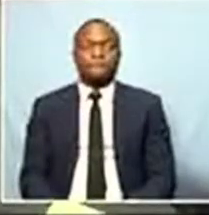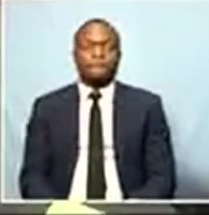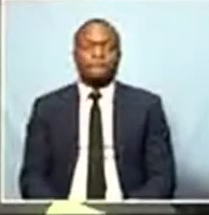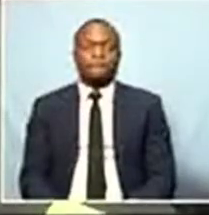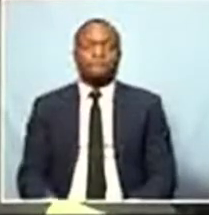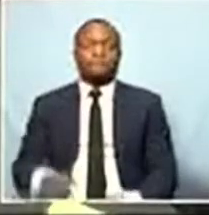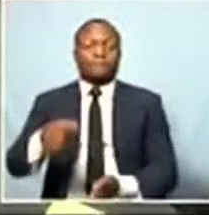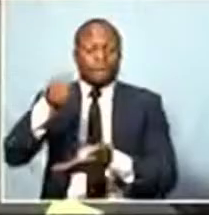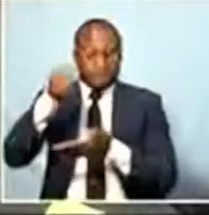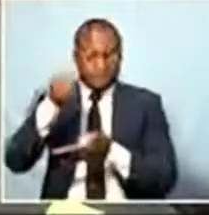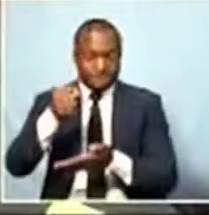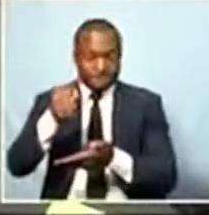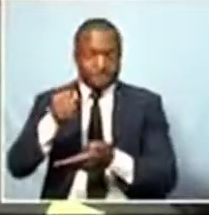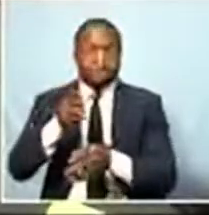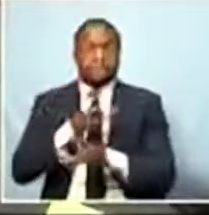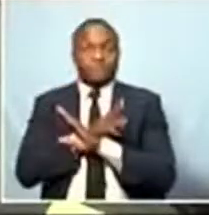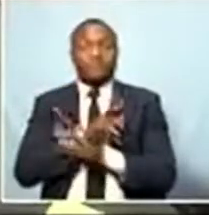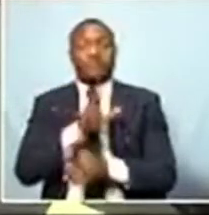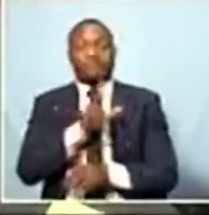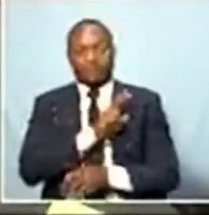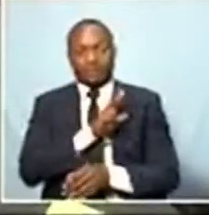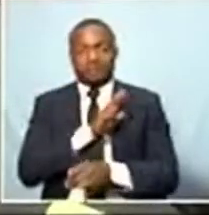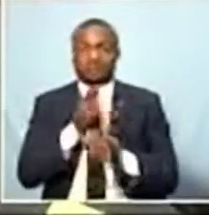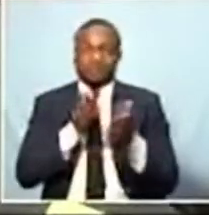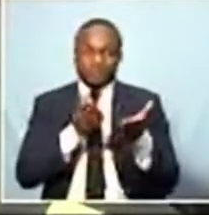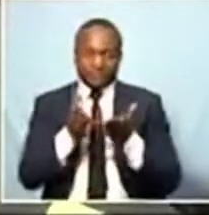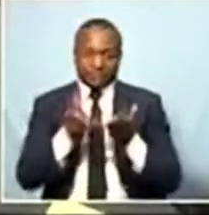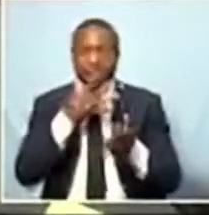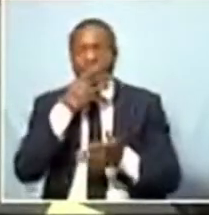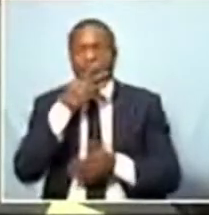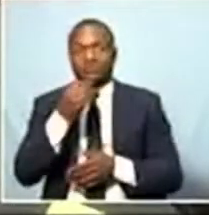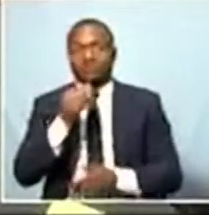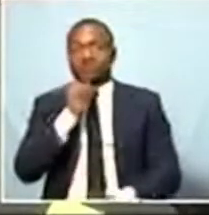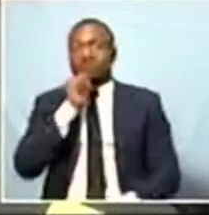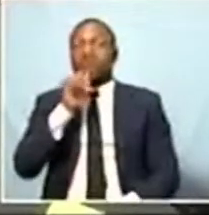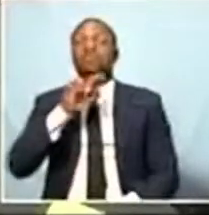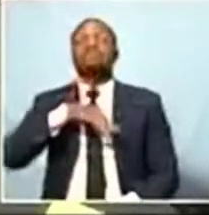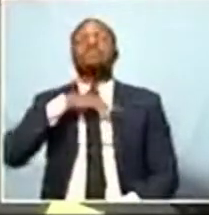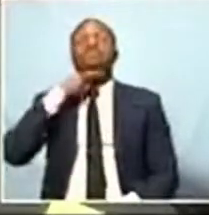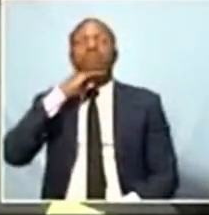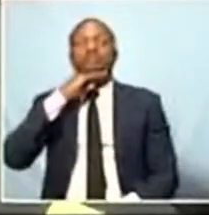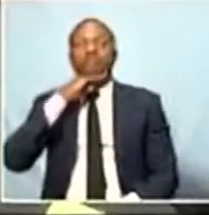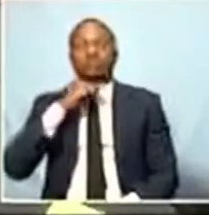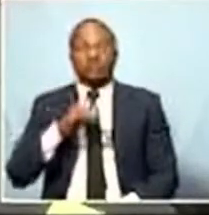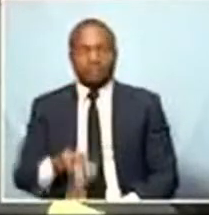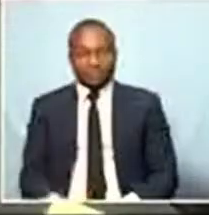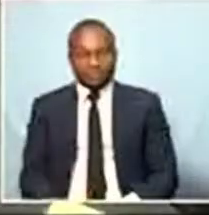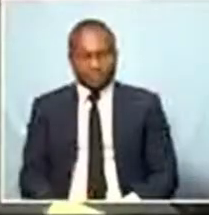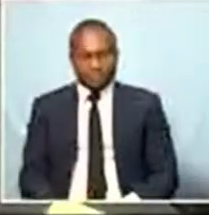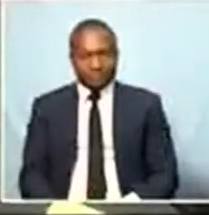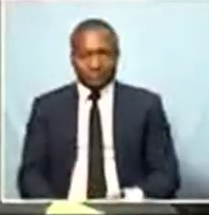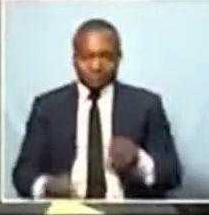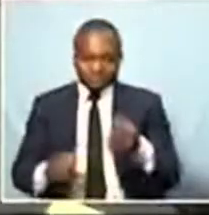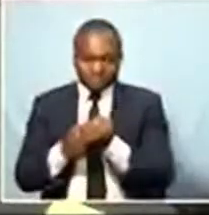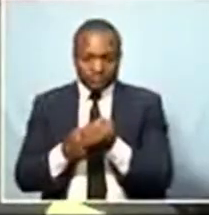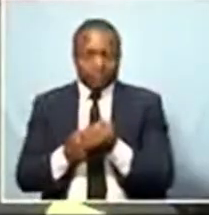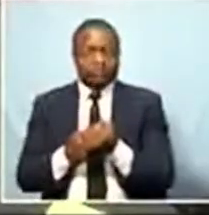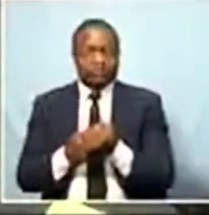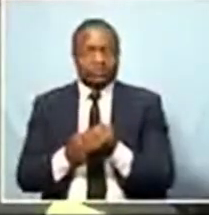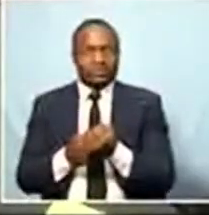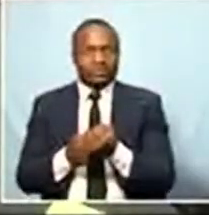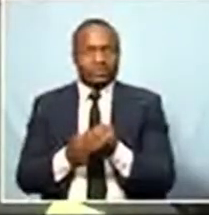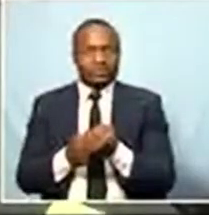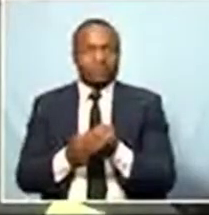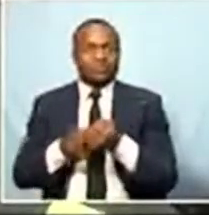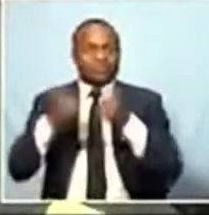the budget estimates for the Zambia Police Service Commission are adequate in order to support